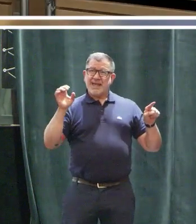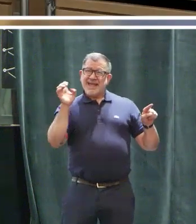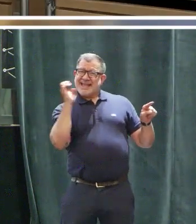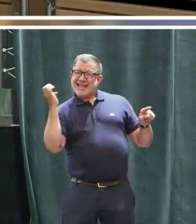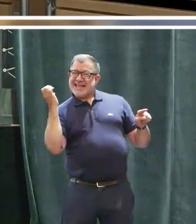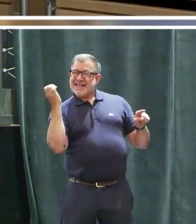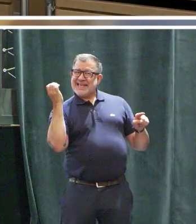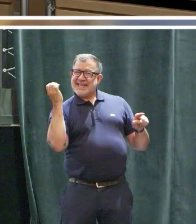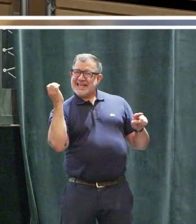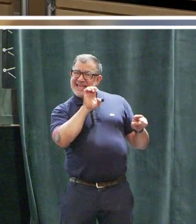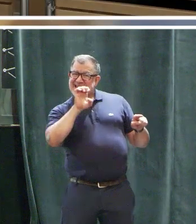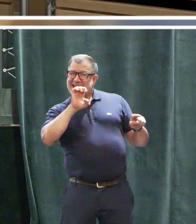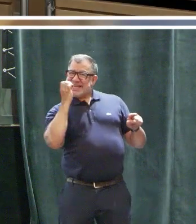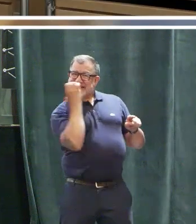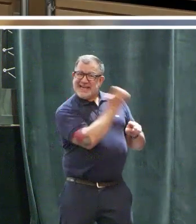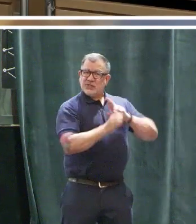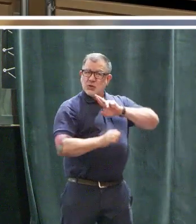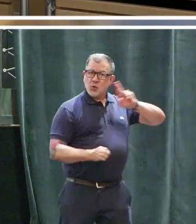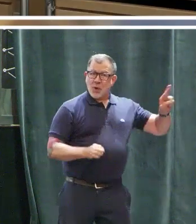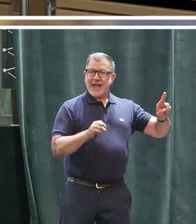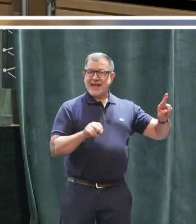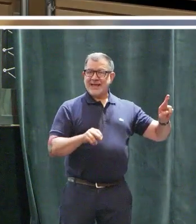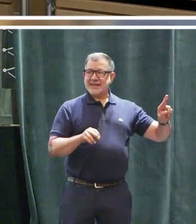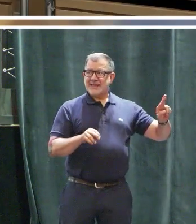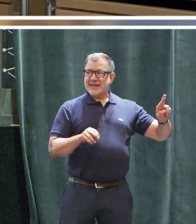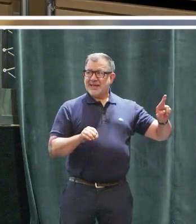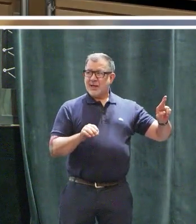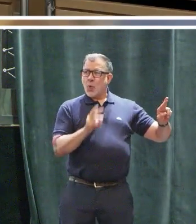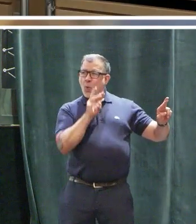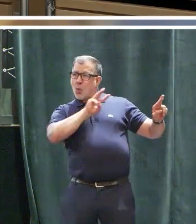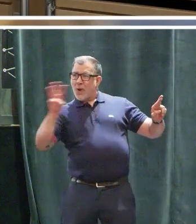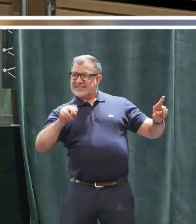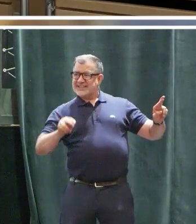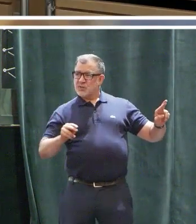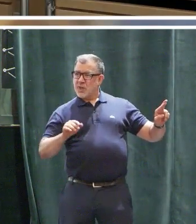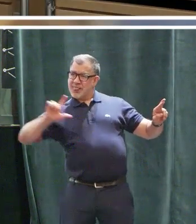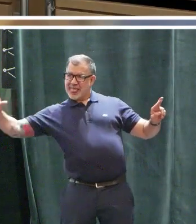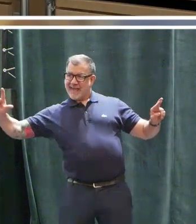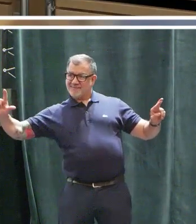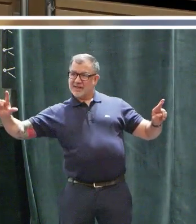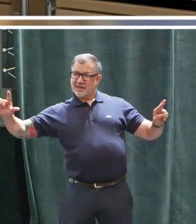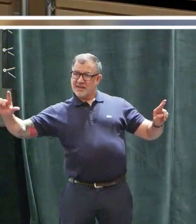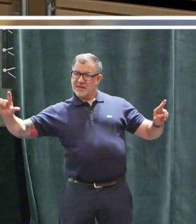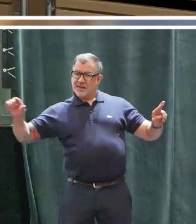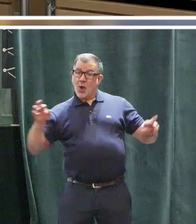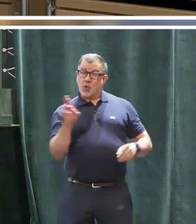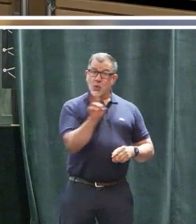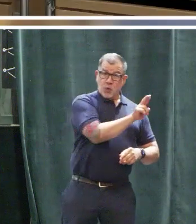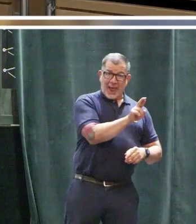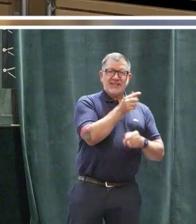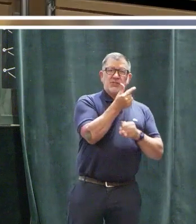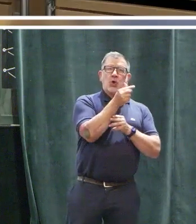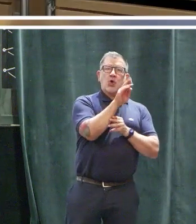right, west to the left. You're looking at North Moore Street, and then on the right side of the screen is Granite Street.